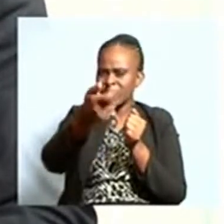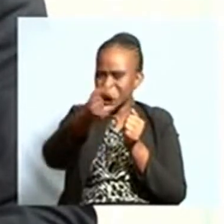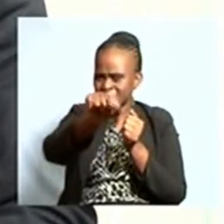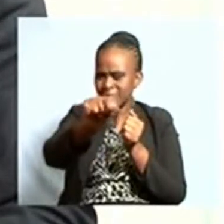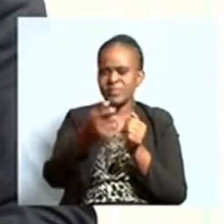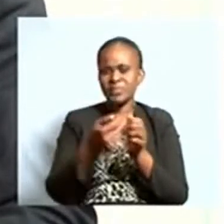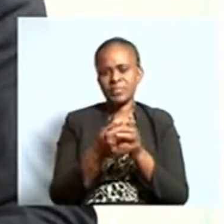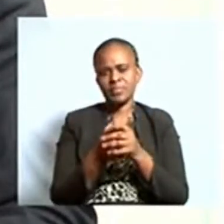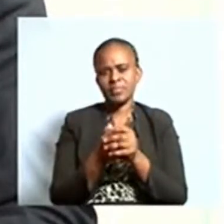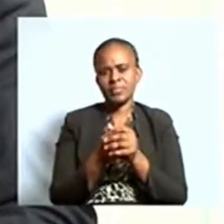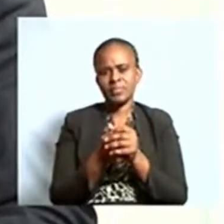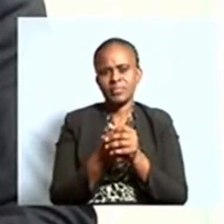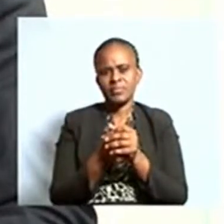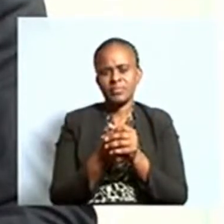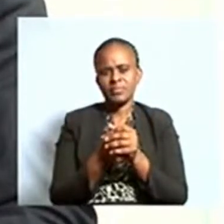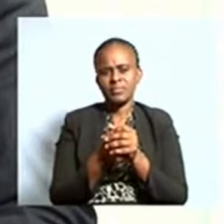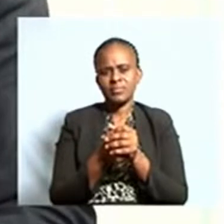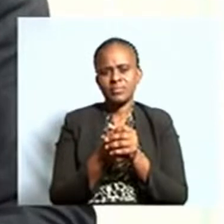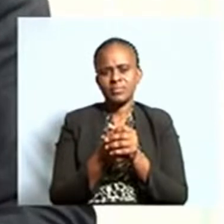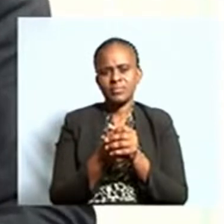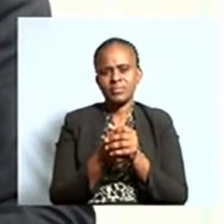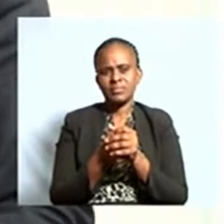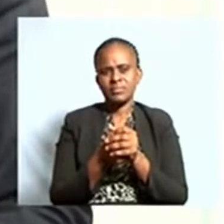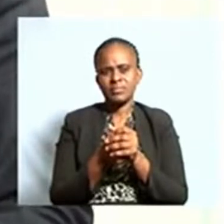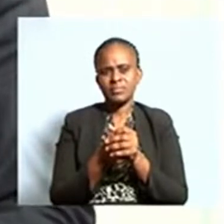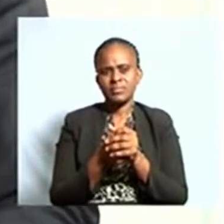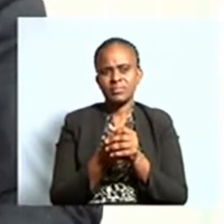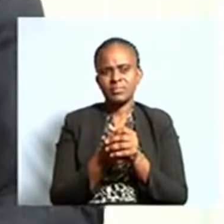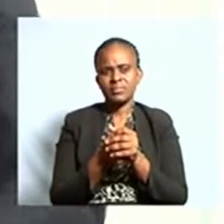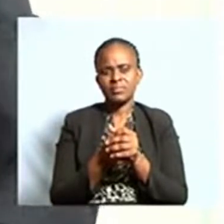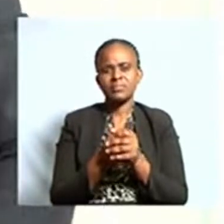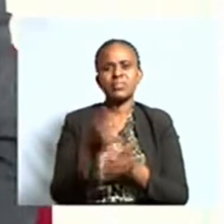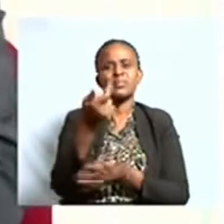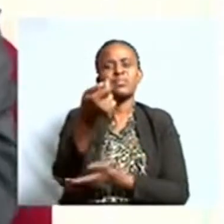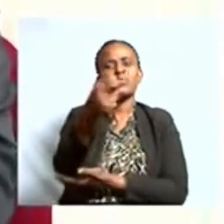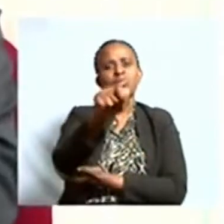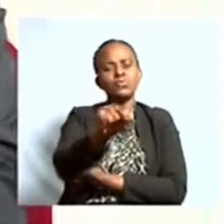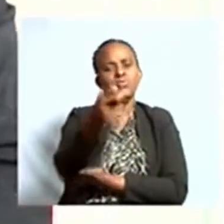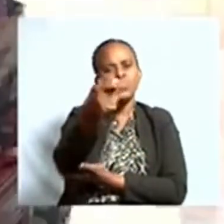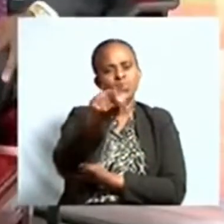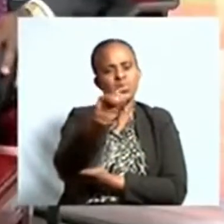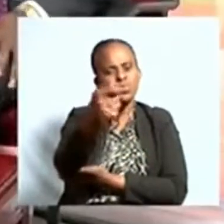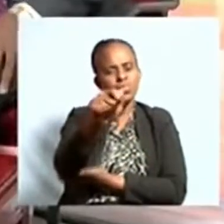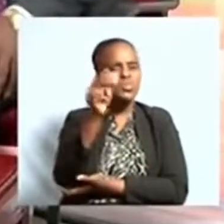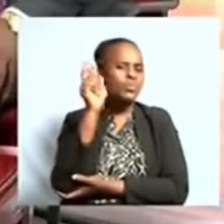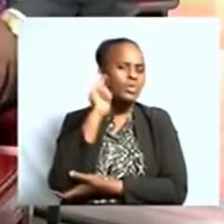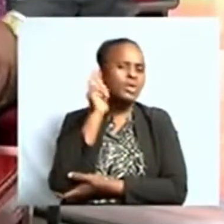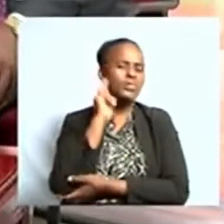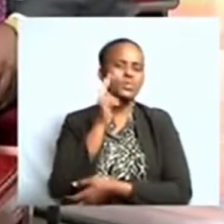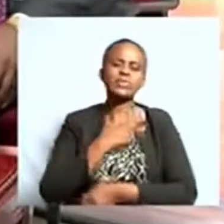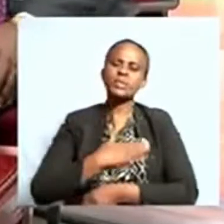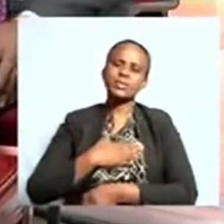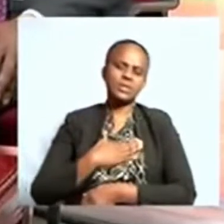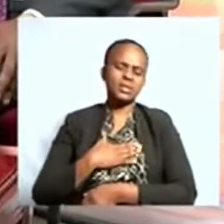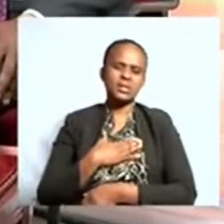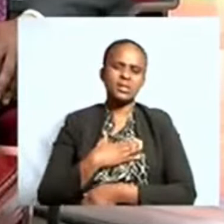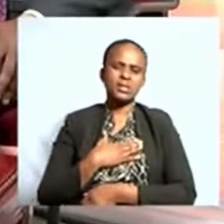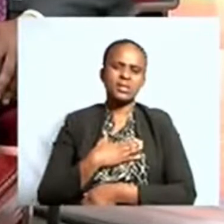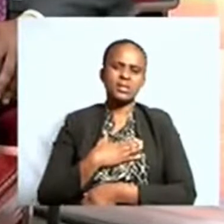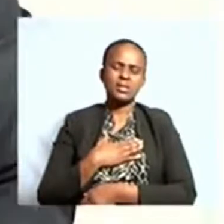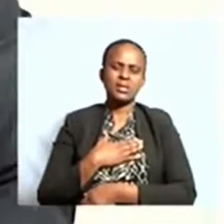set. Hello. Help us. Chosani koni volume kuchilimba uko, please. Yes,